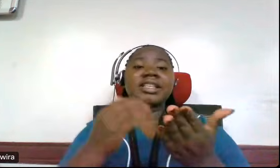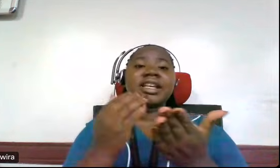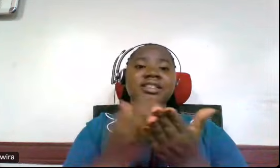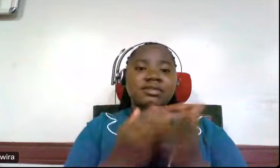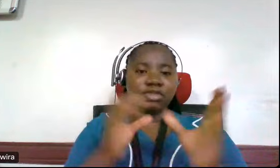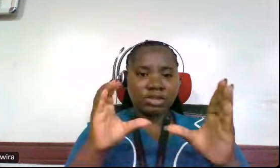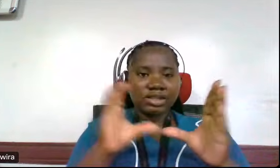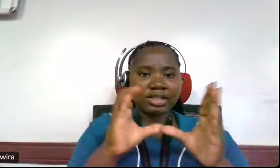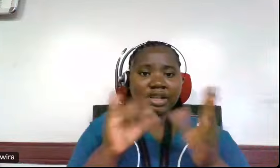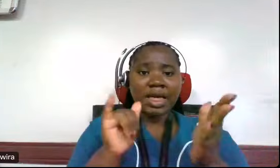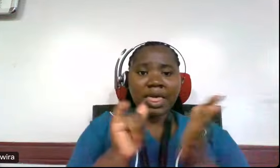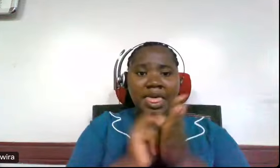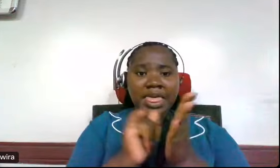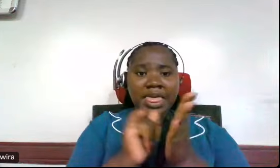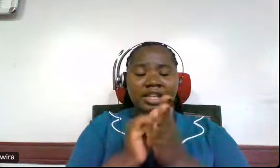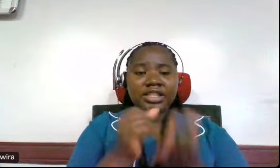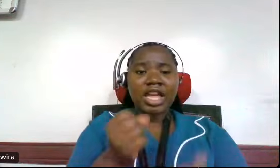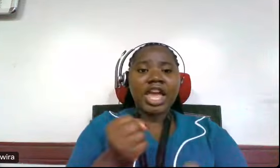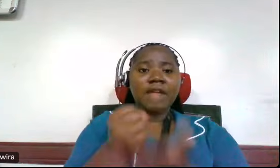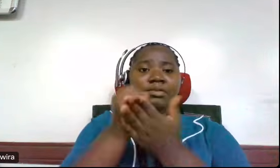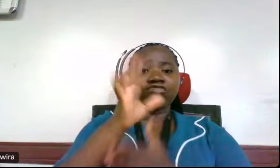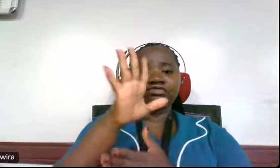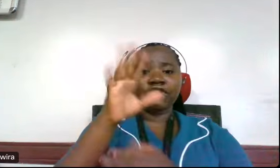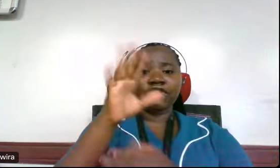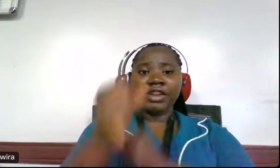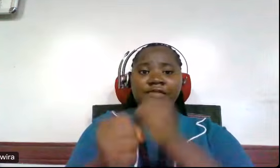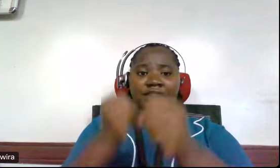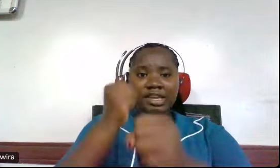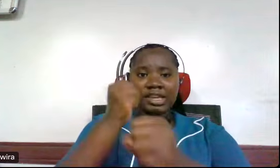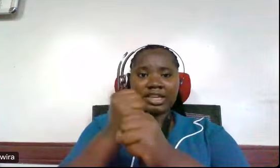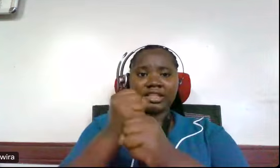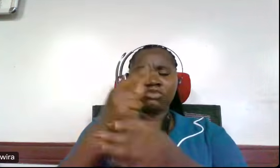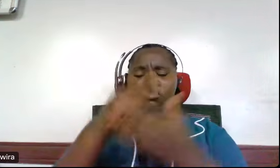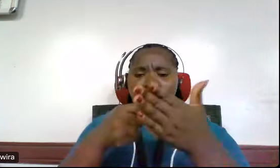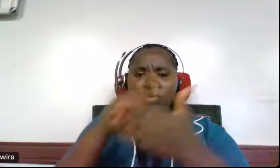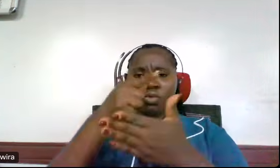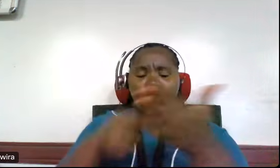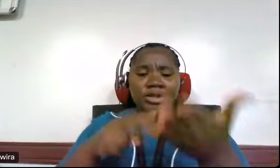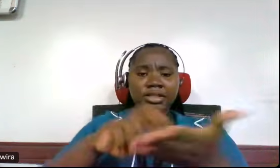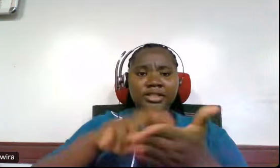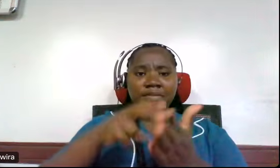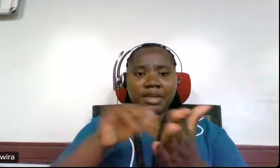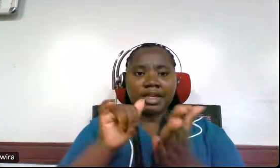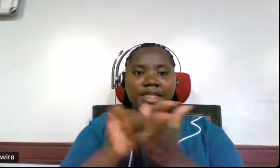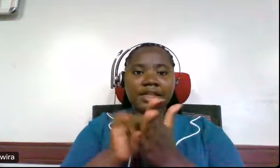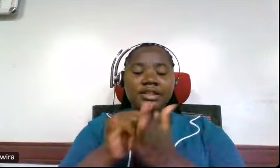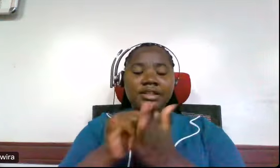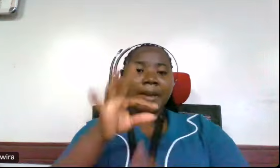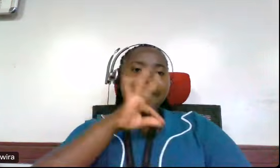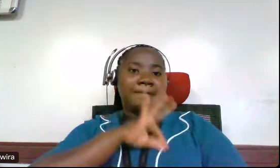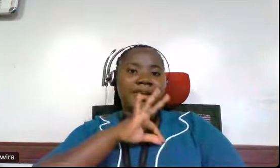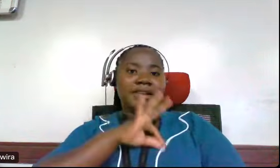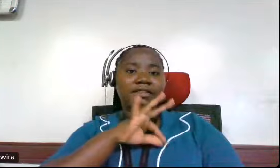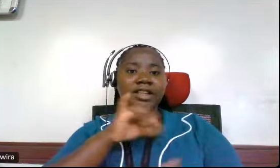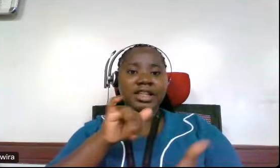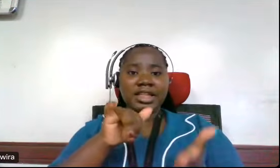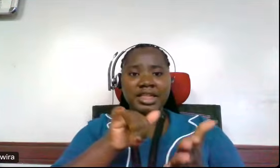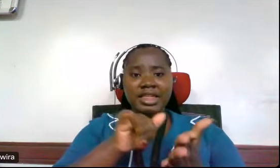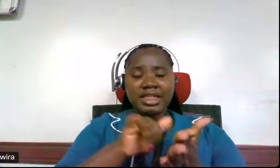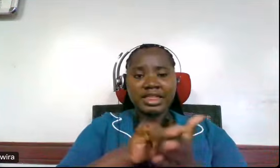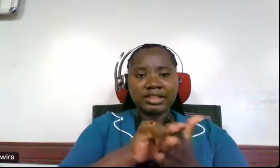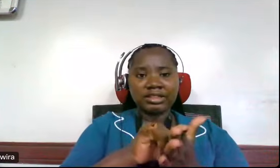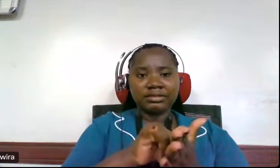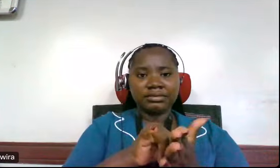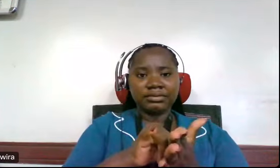is valid for a period of 5 years. And what it means is the benefit of having the income tax exemption certificate is